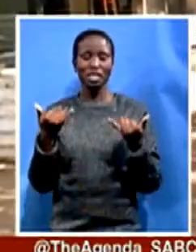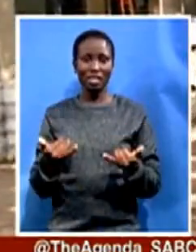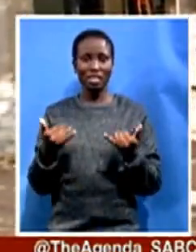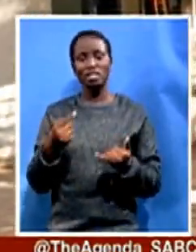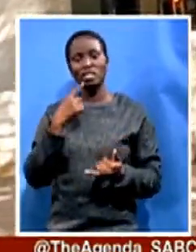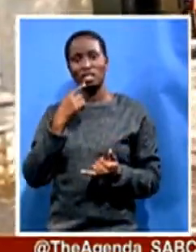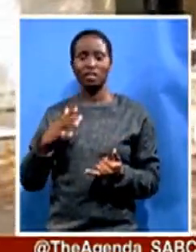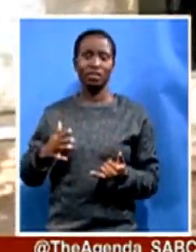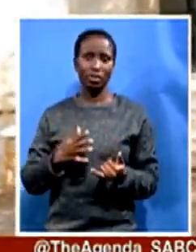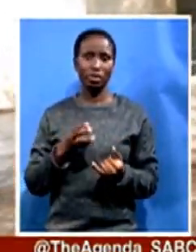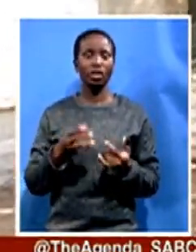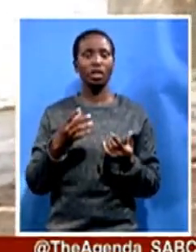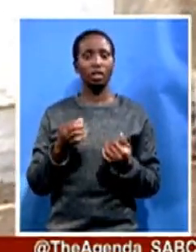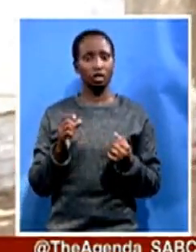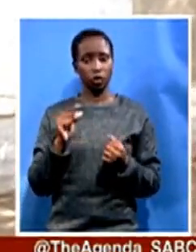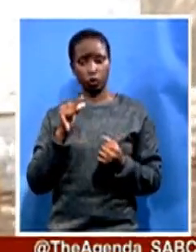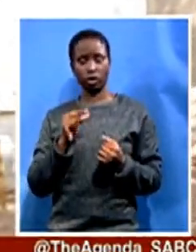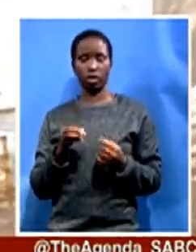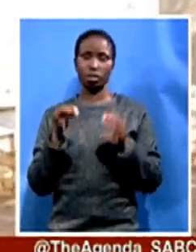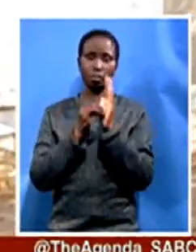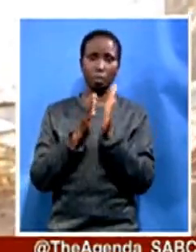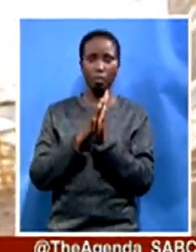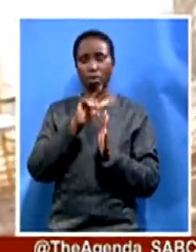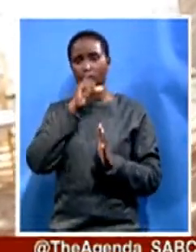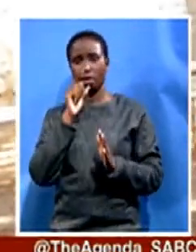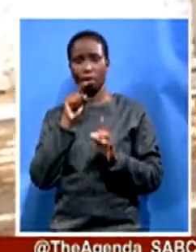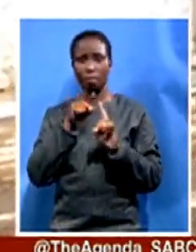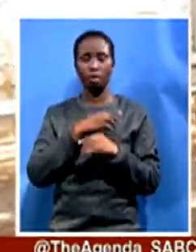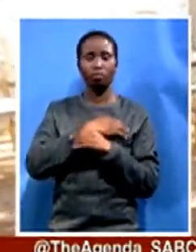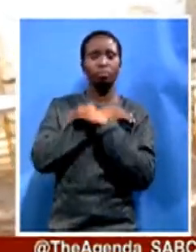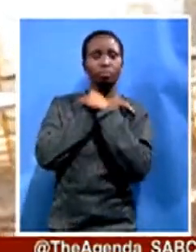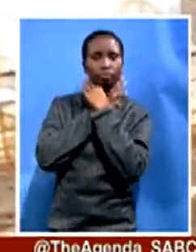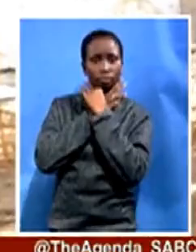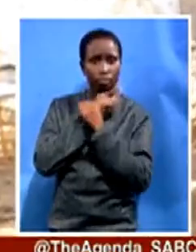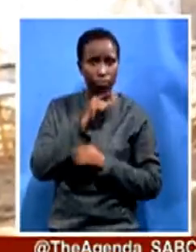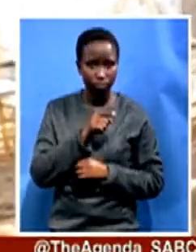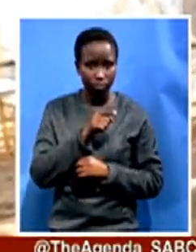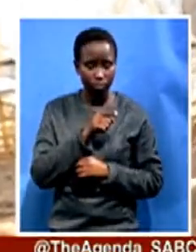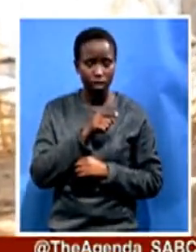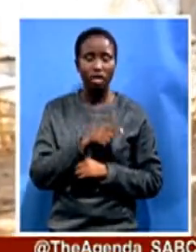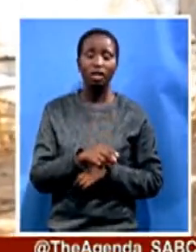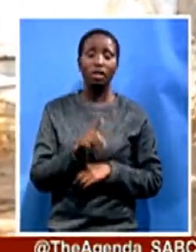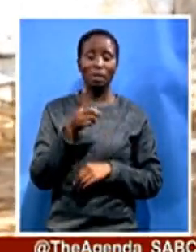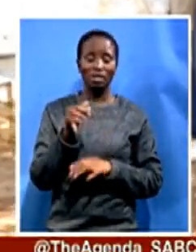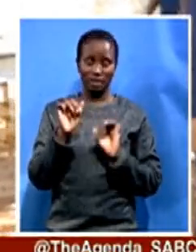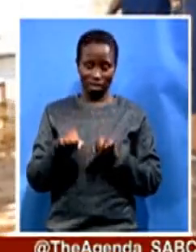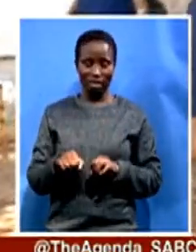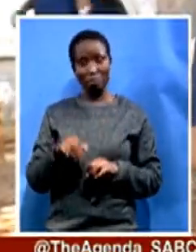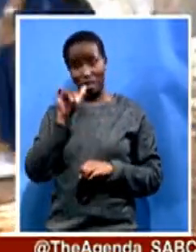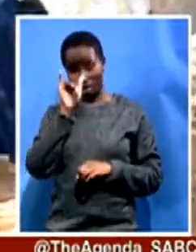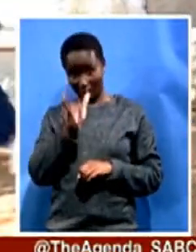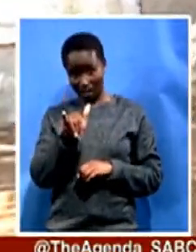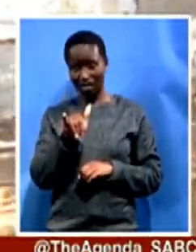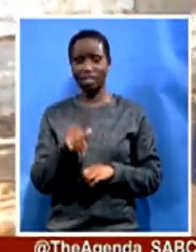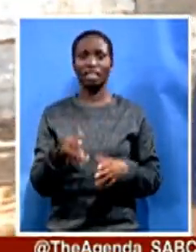Goodwill Zwelithini. But of course, that now has been clouded by these court processes,